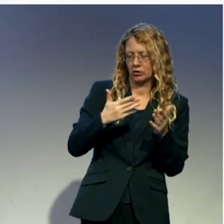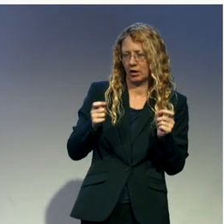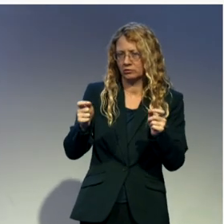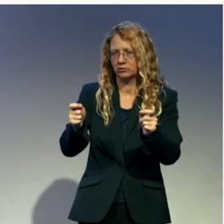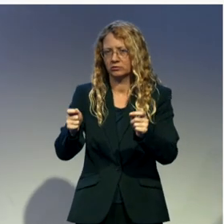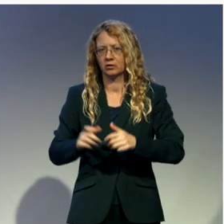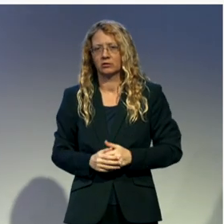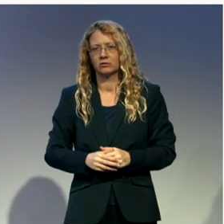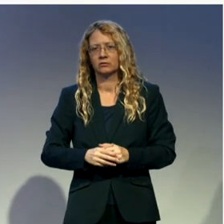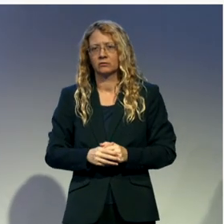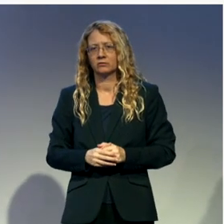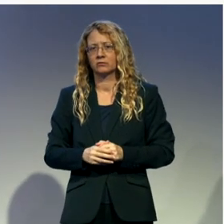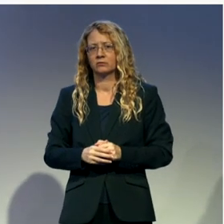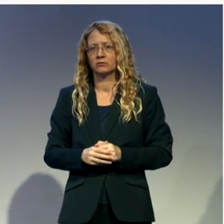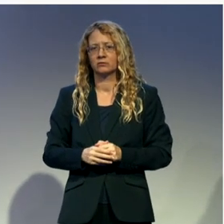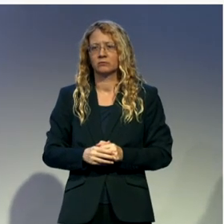Any more question?